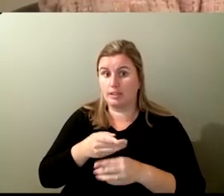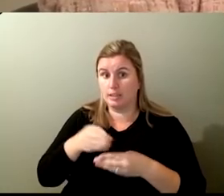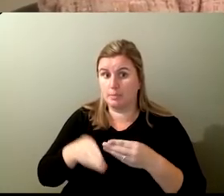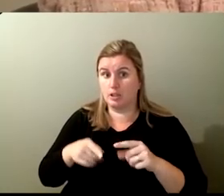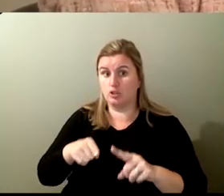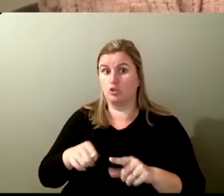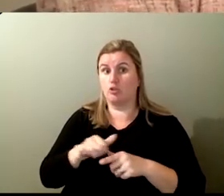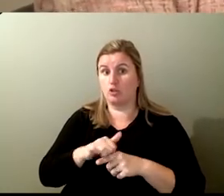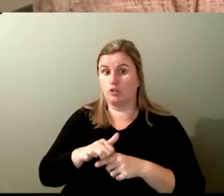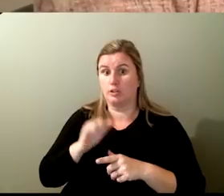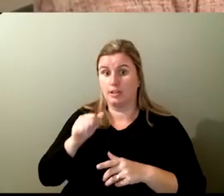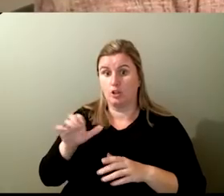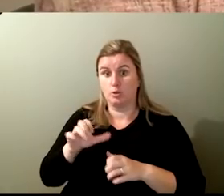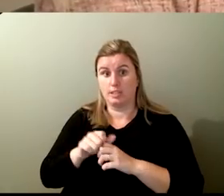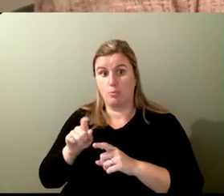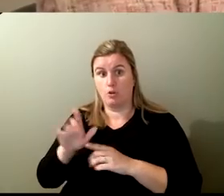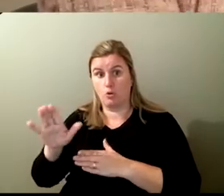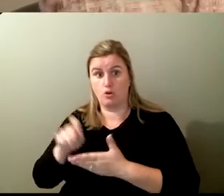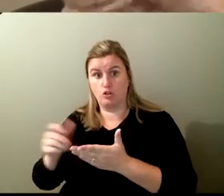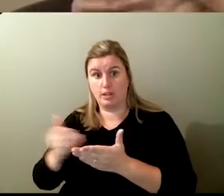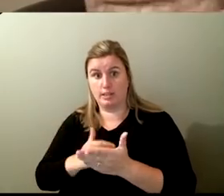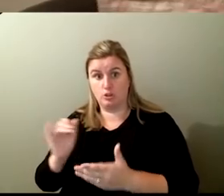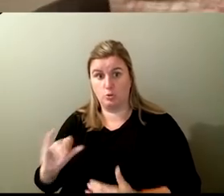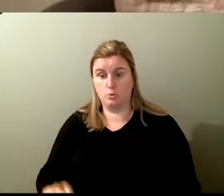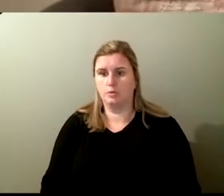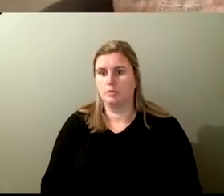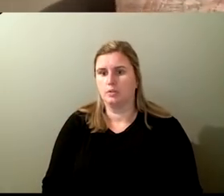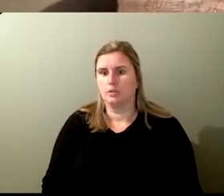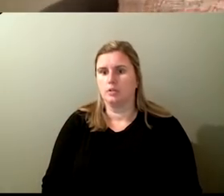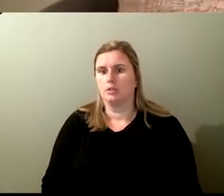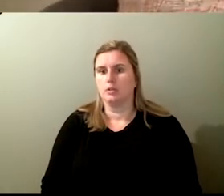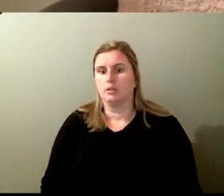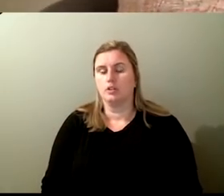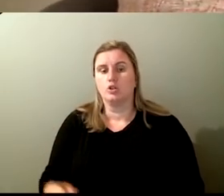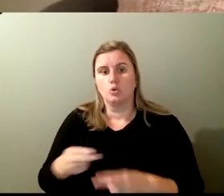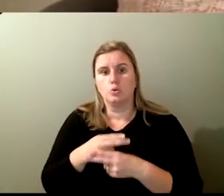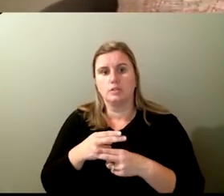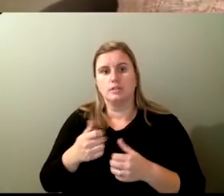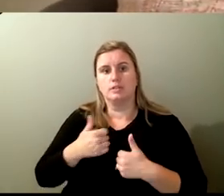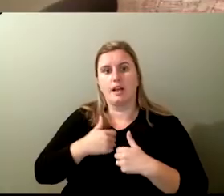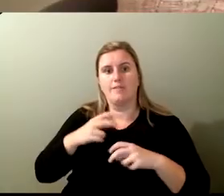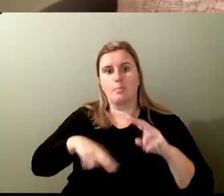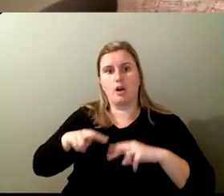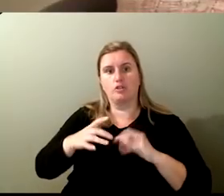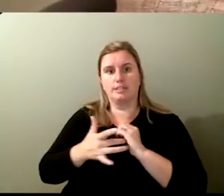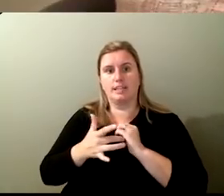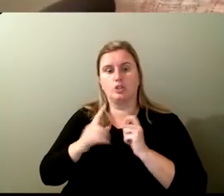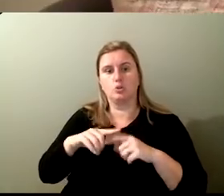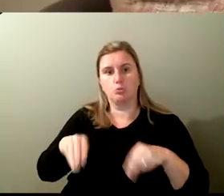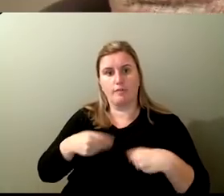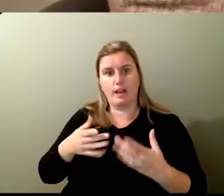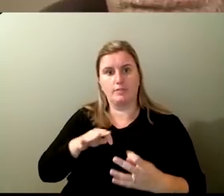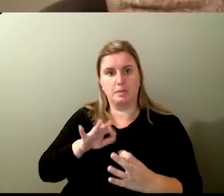rehearsal. Can you do the same with your checklist? The supervisor is using a self-monitoring technique to provide